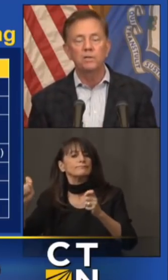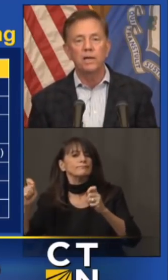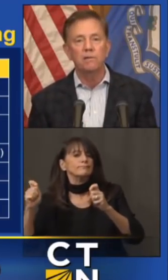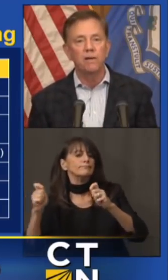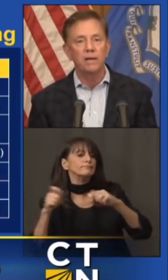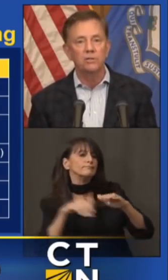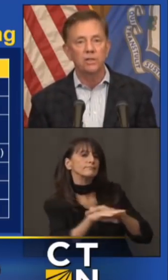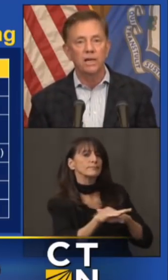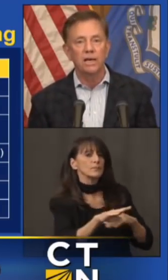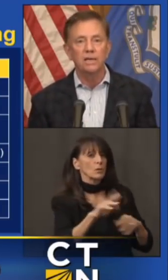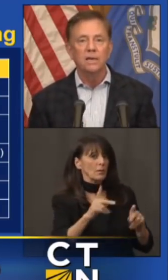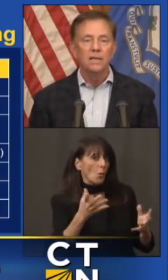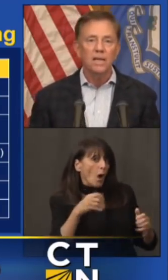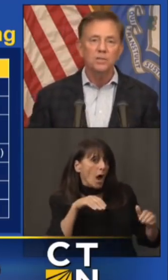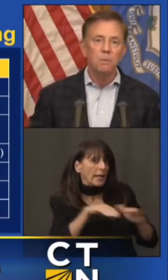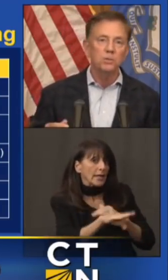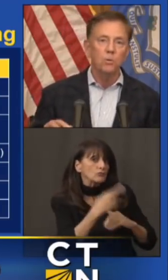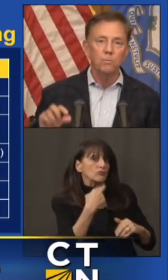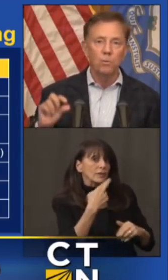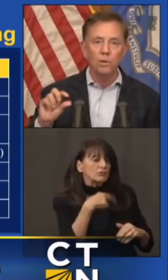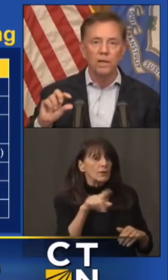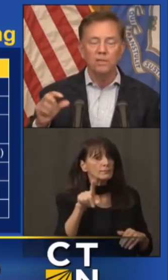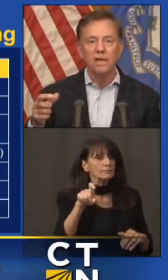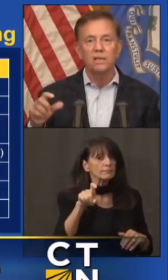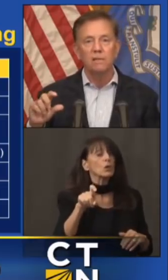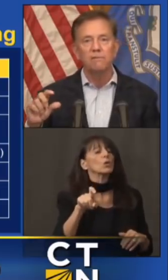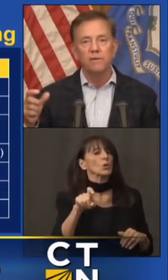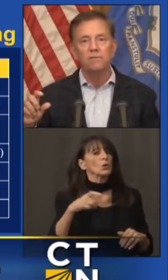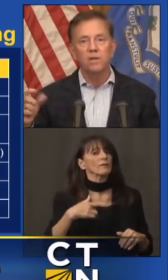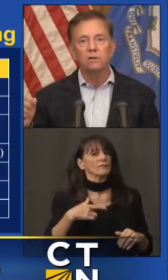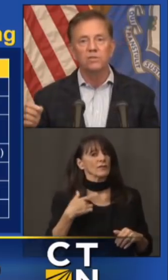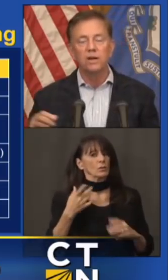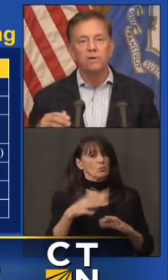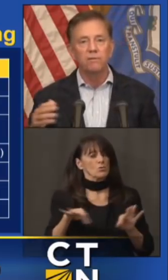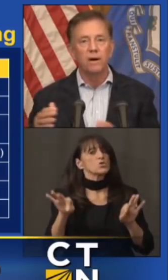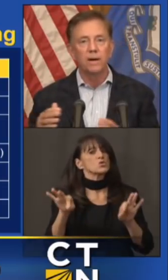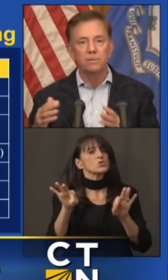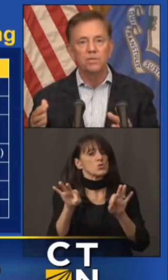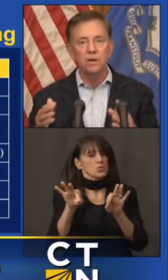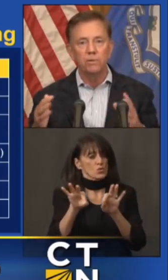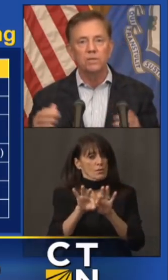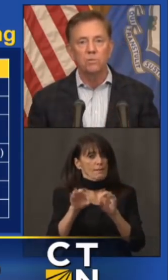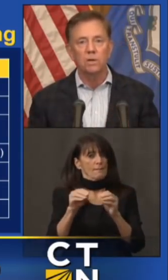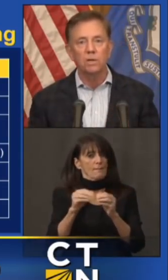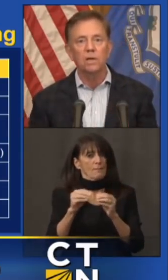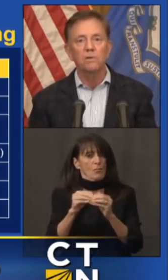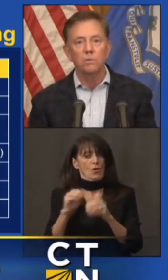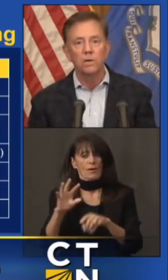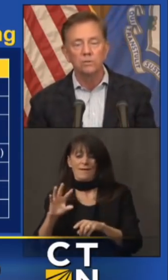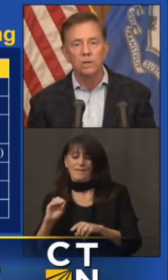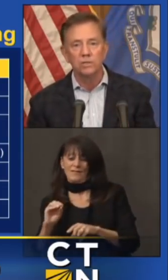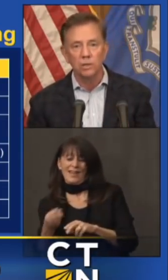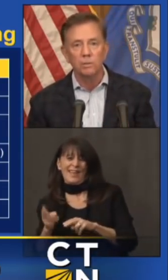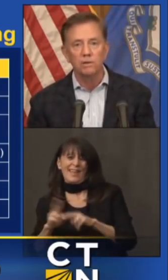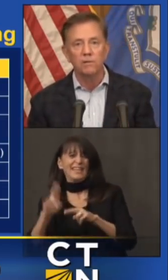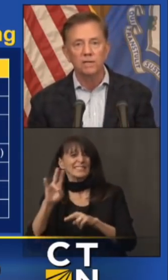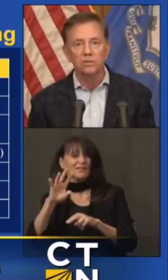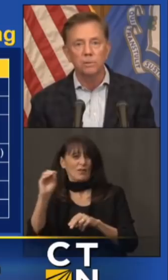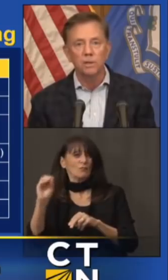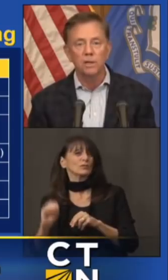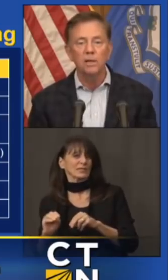want to take advantage of that? That's much more important, I think, than the 50 or 75%. We just wanted to give our restaurants a little